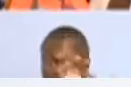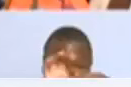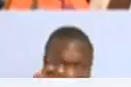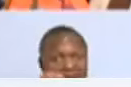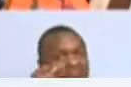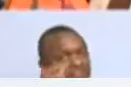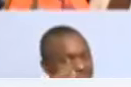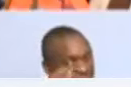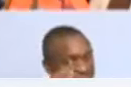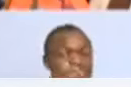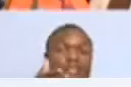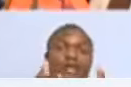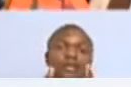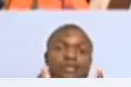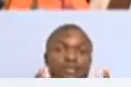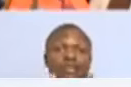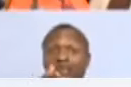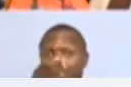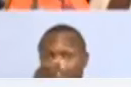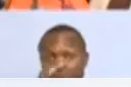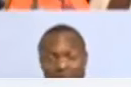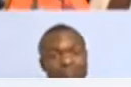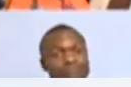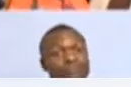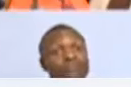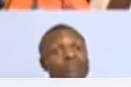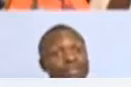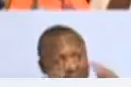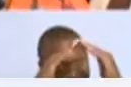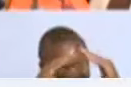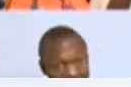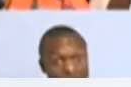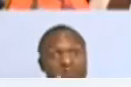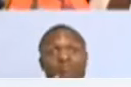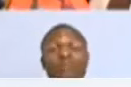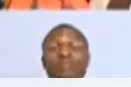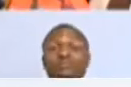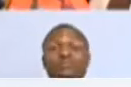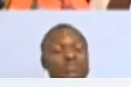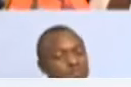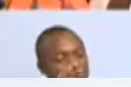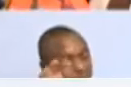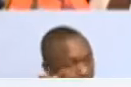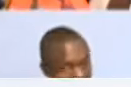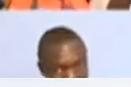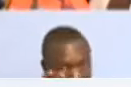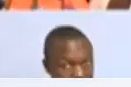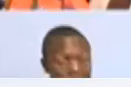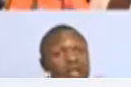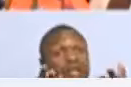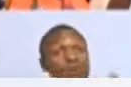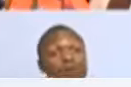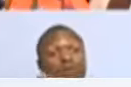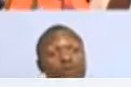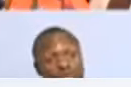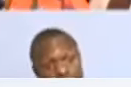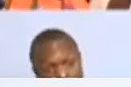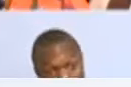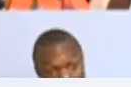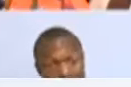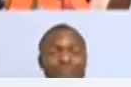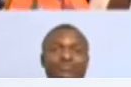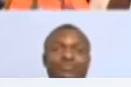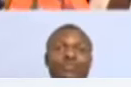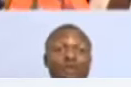against corruption. This house must be united. And I want to say to you, through